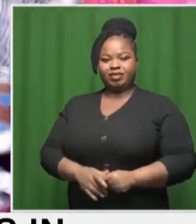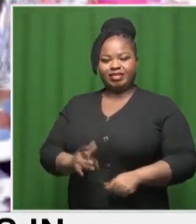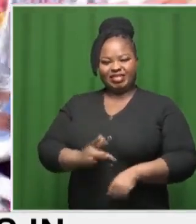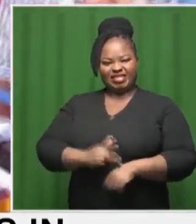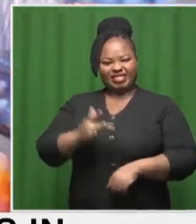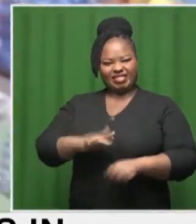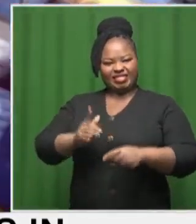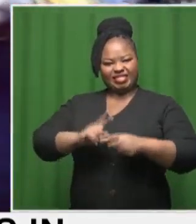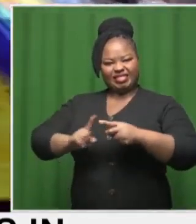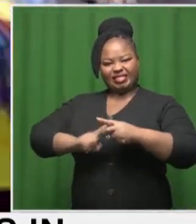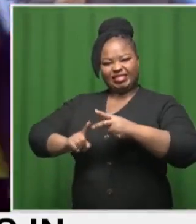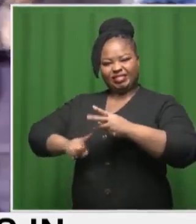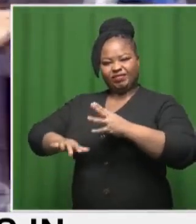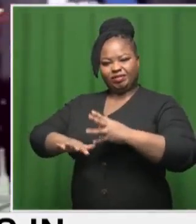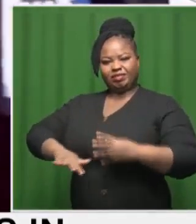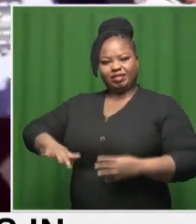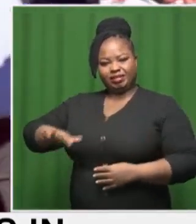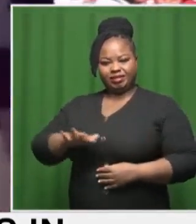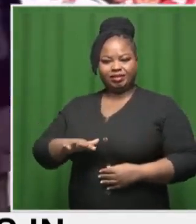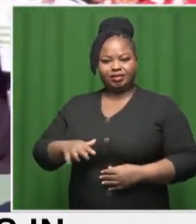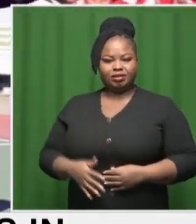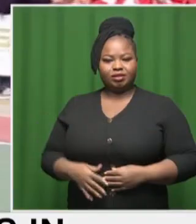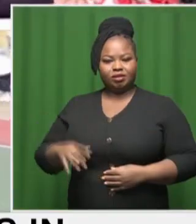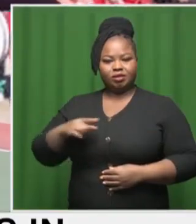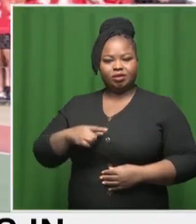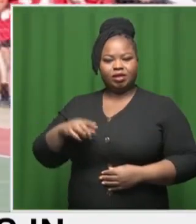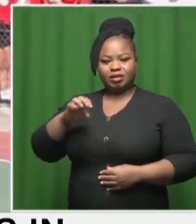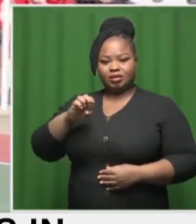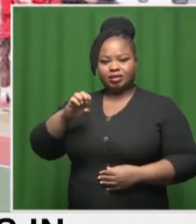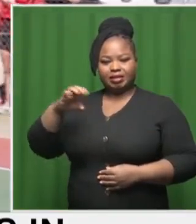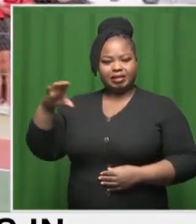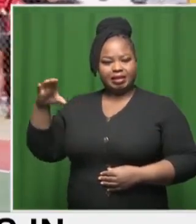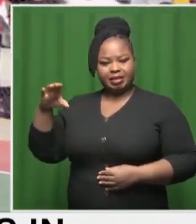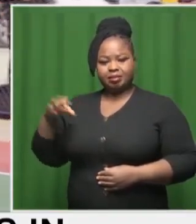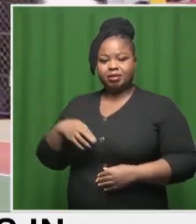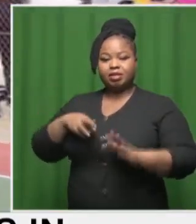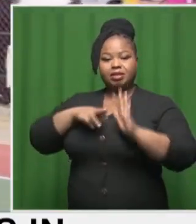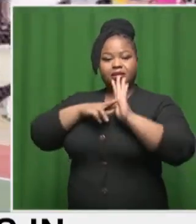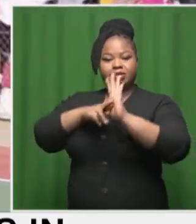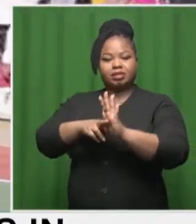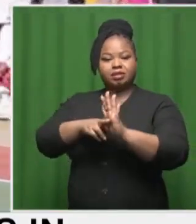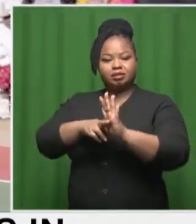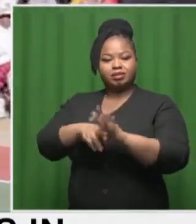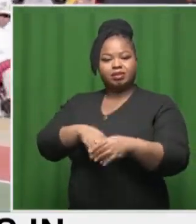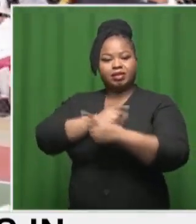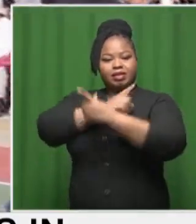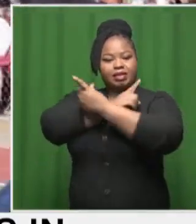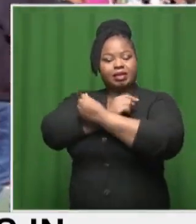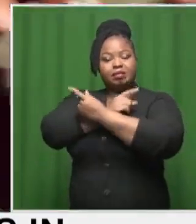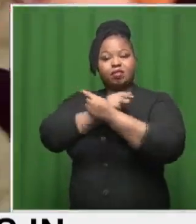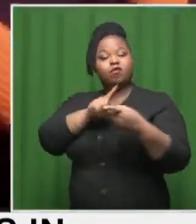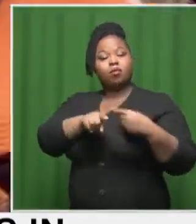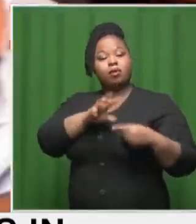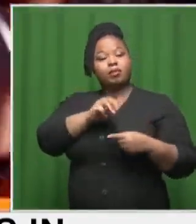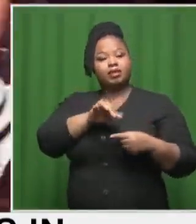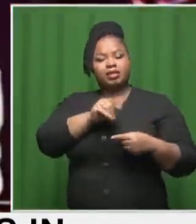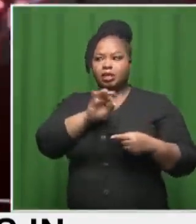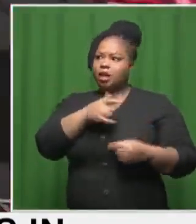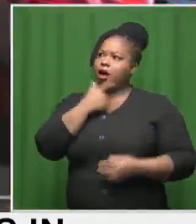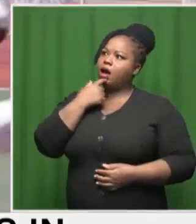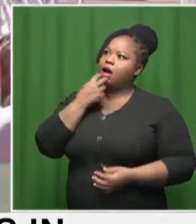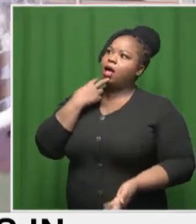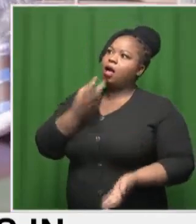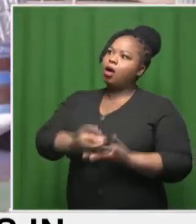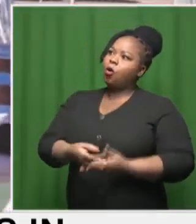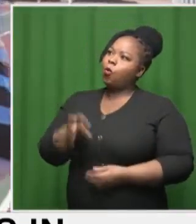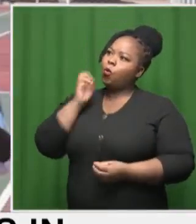reached before. I mean, Eastern Cape was represented at Twiza by a club from Matatiela. Wow. And I was like, wow, not